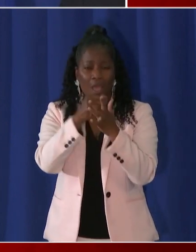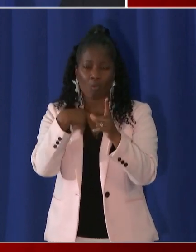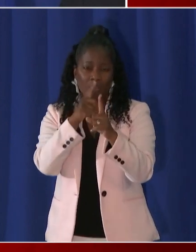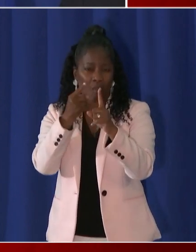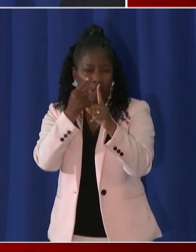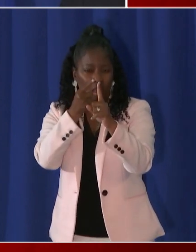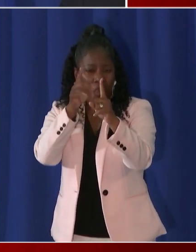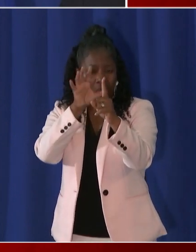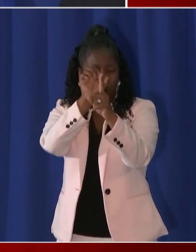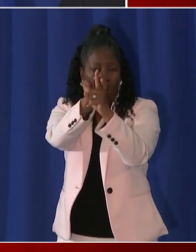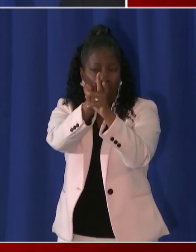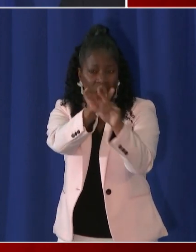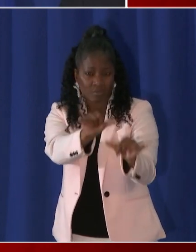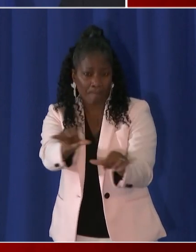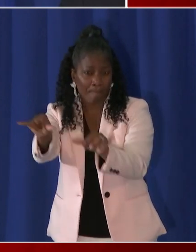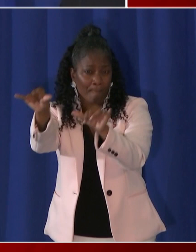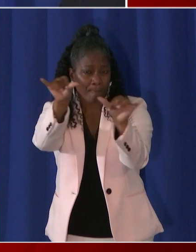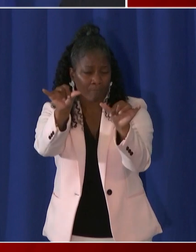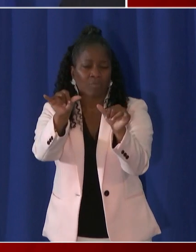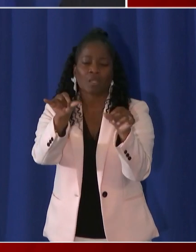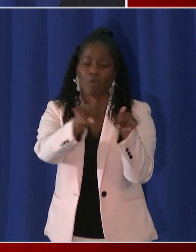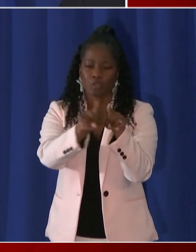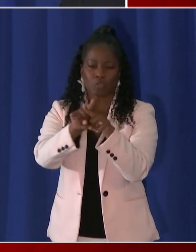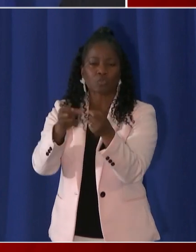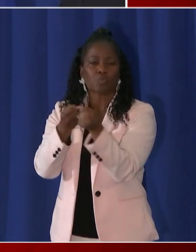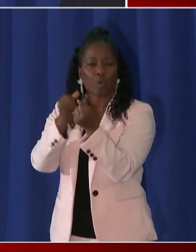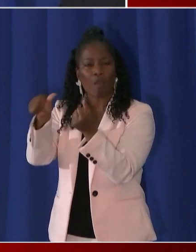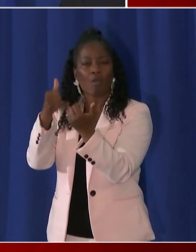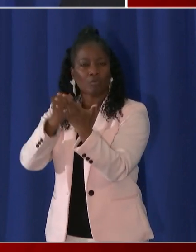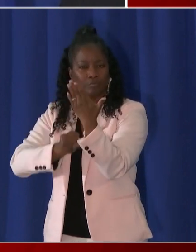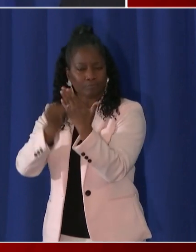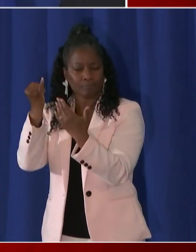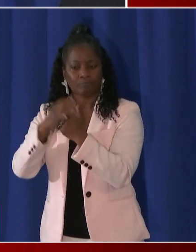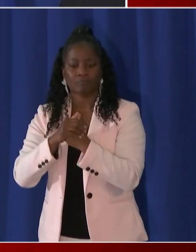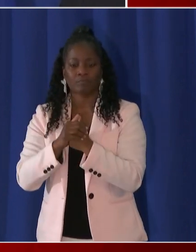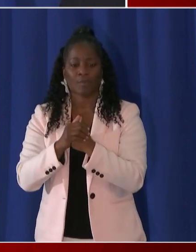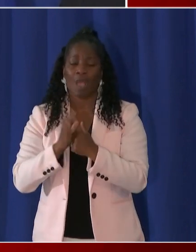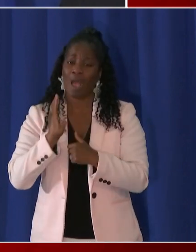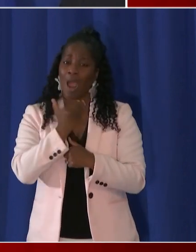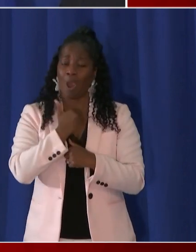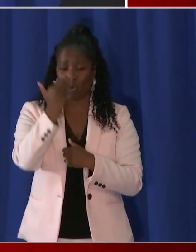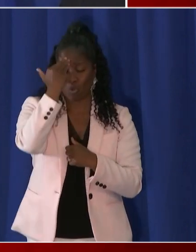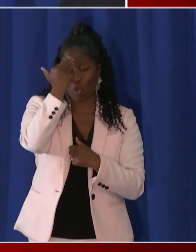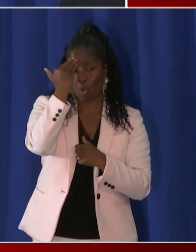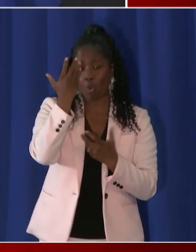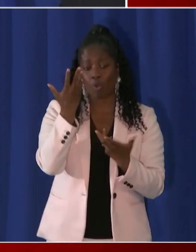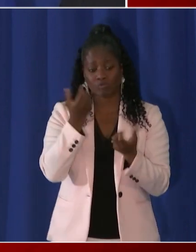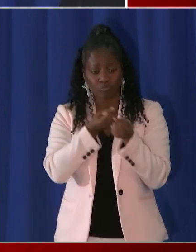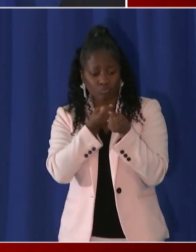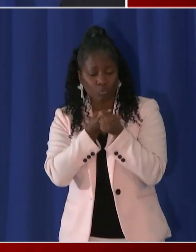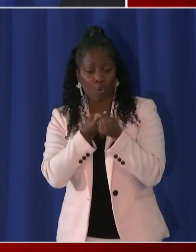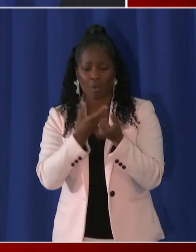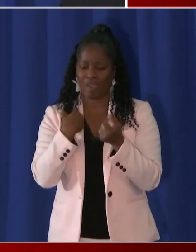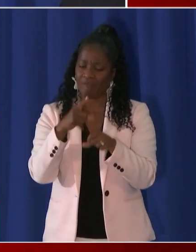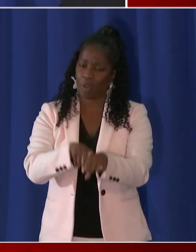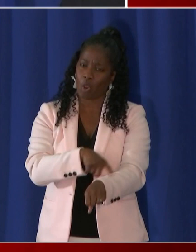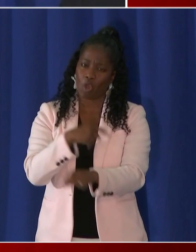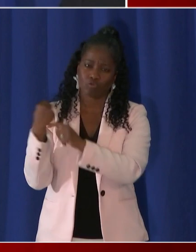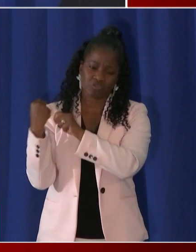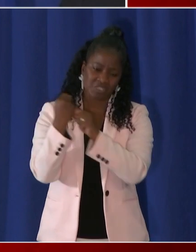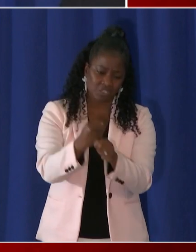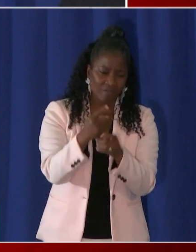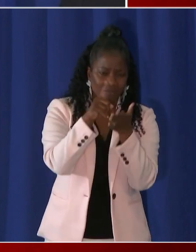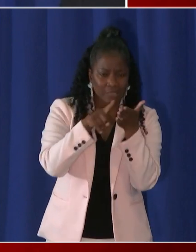support each other's agency initiatives. While known for our protective responsibilities, the Secret Service has a long and storied tradition